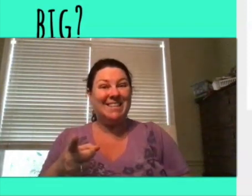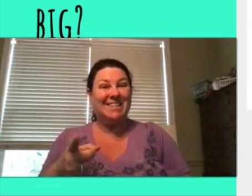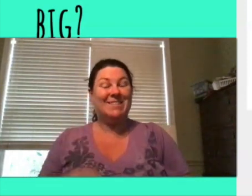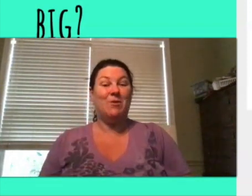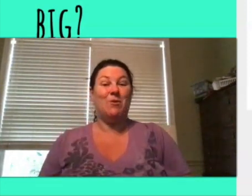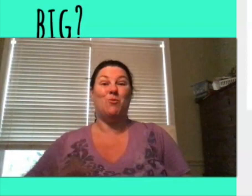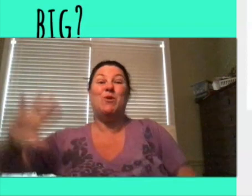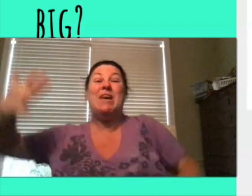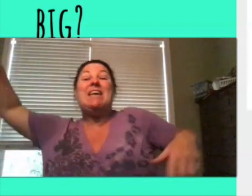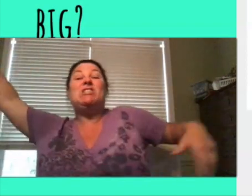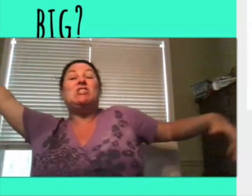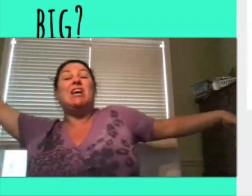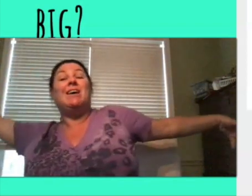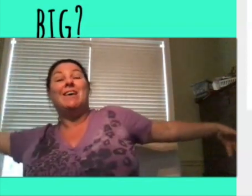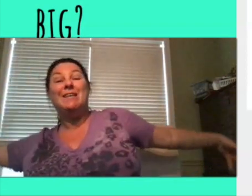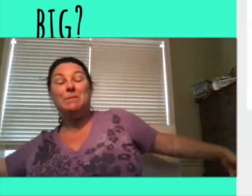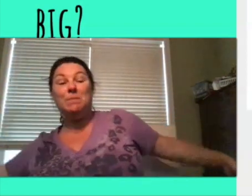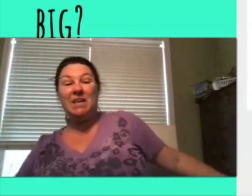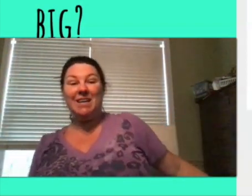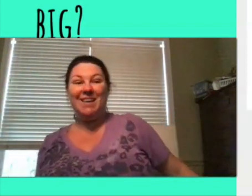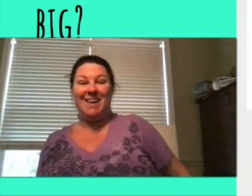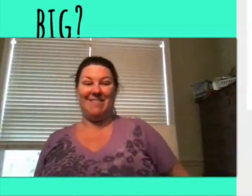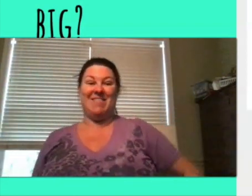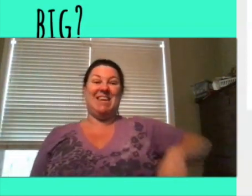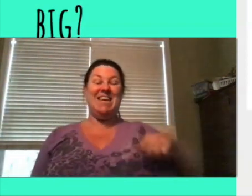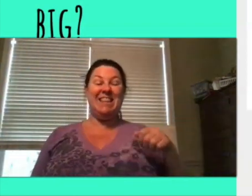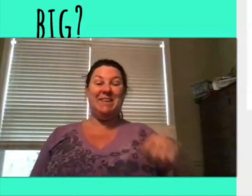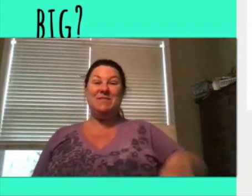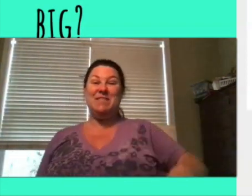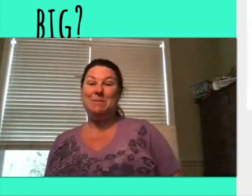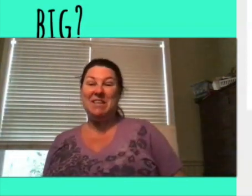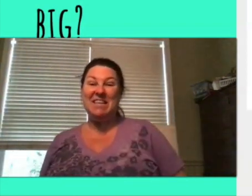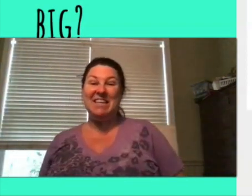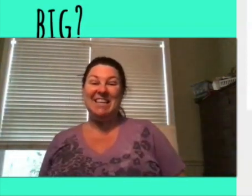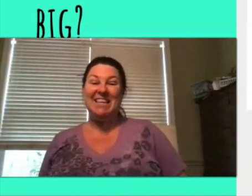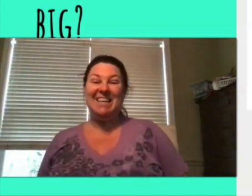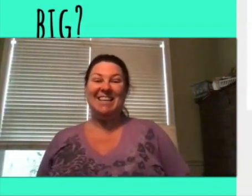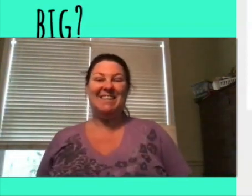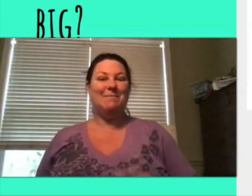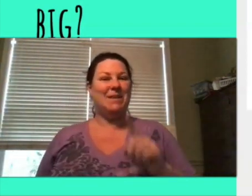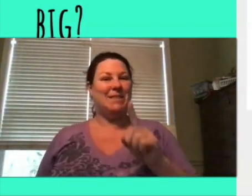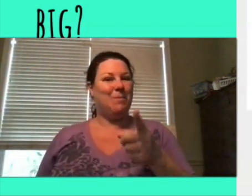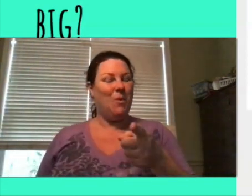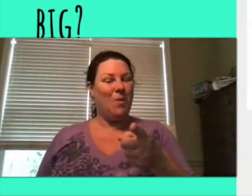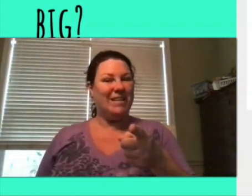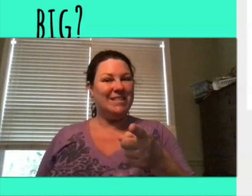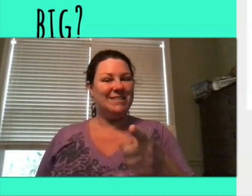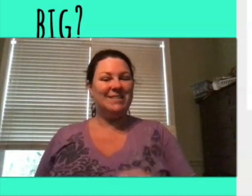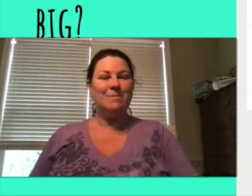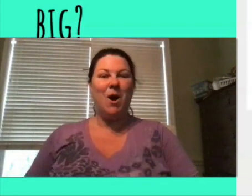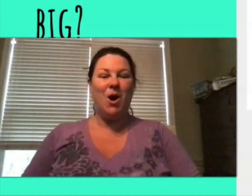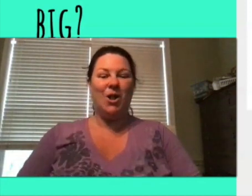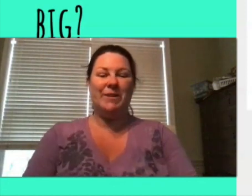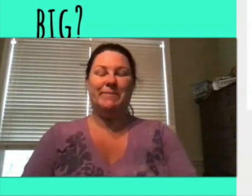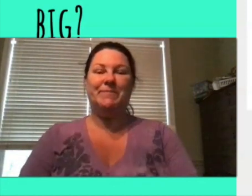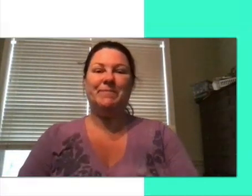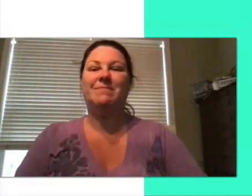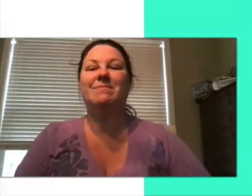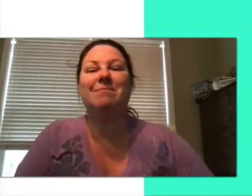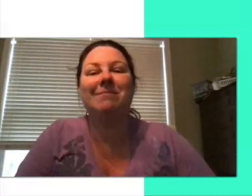point. So the reach is big and the knee lift is big, but the point is